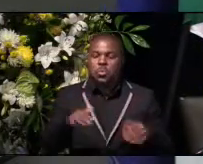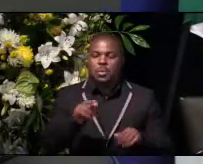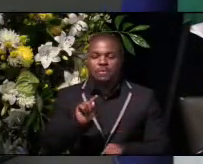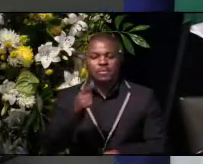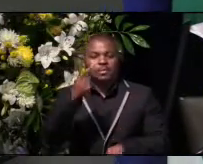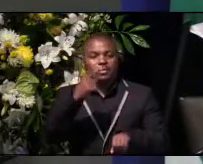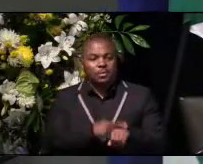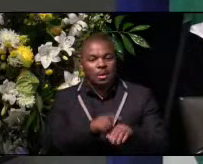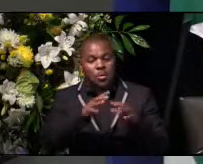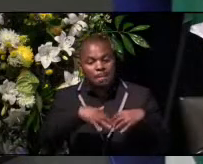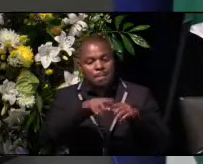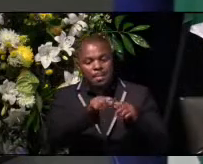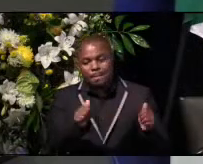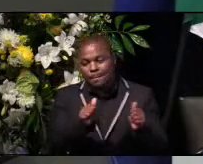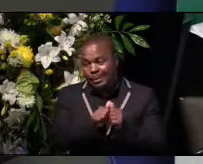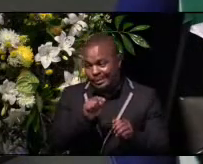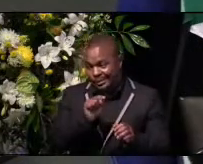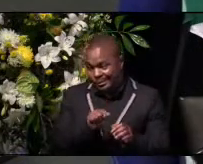partnership